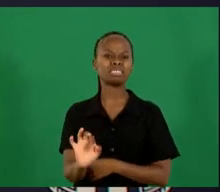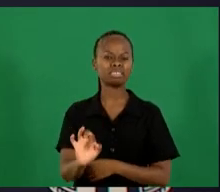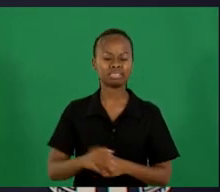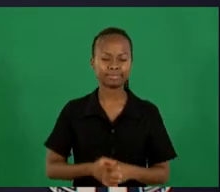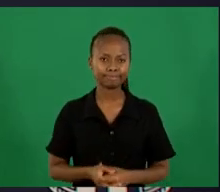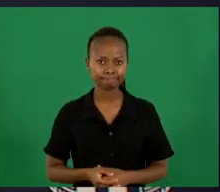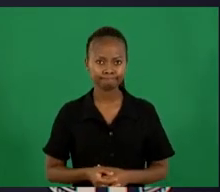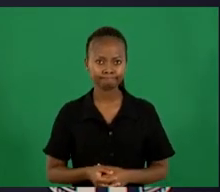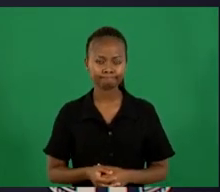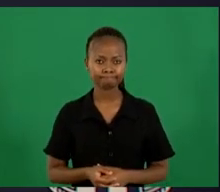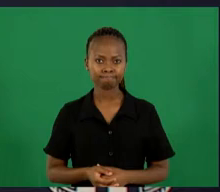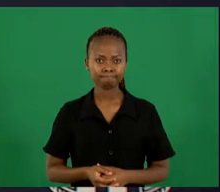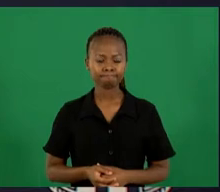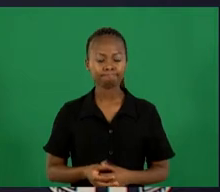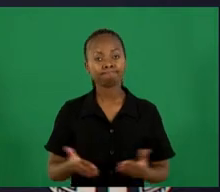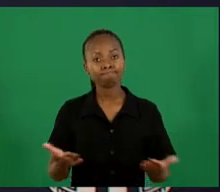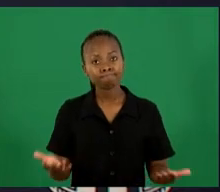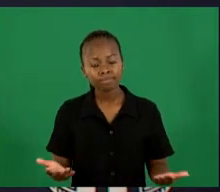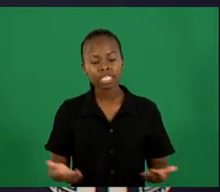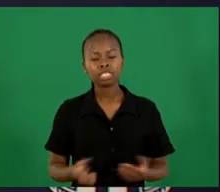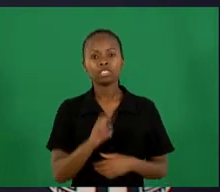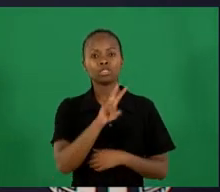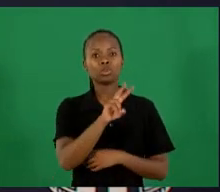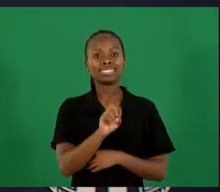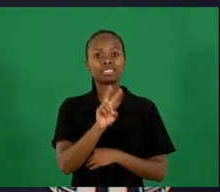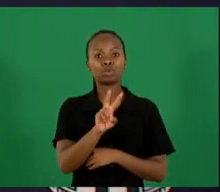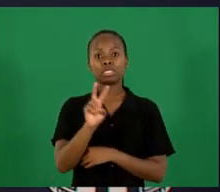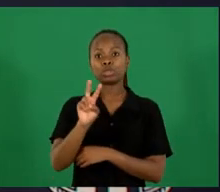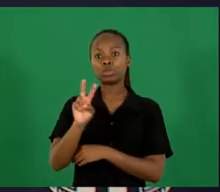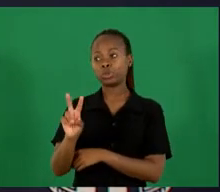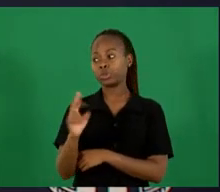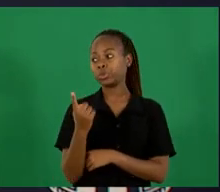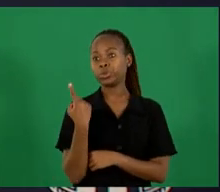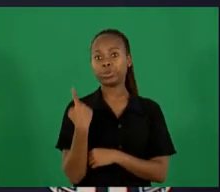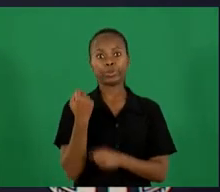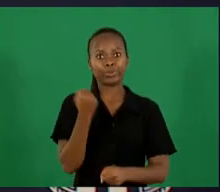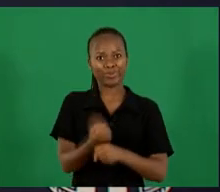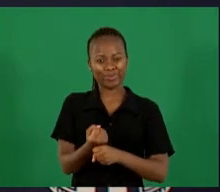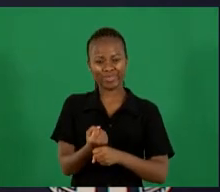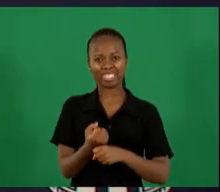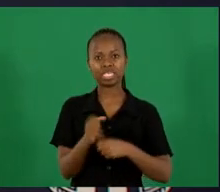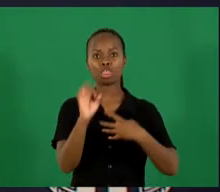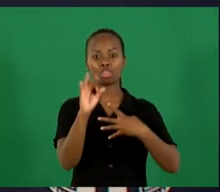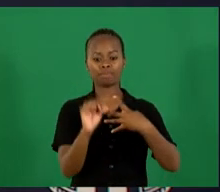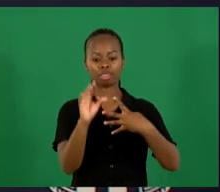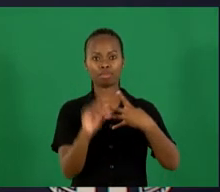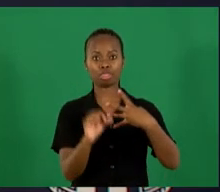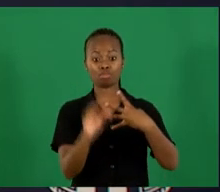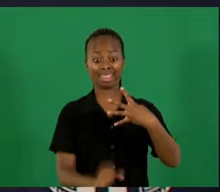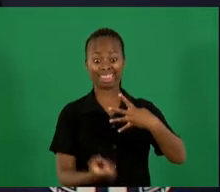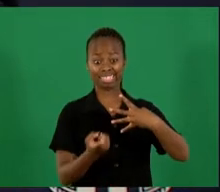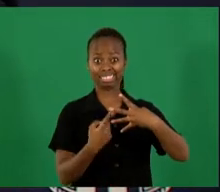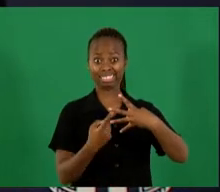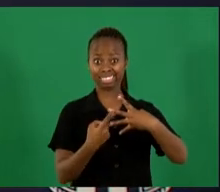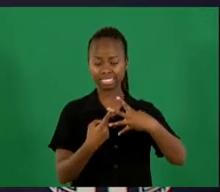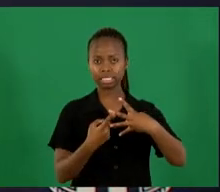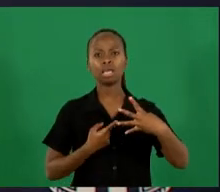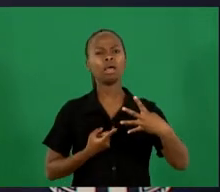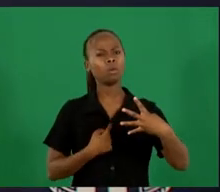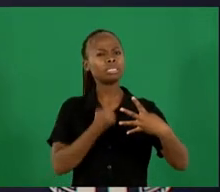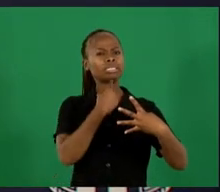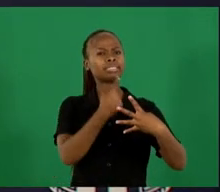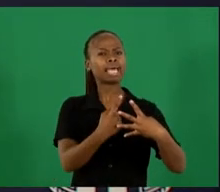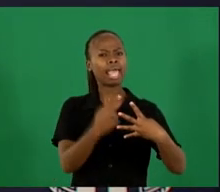In the second quarter of 2022, headline inflation breached the upper end of the target range and